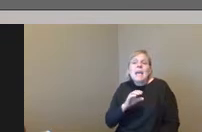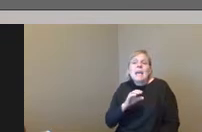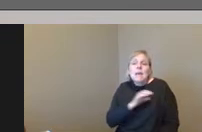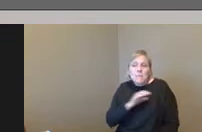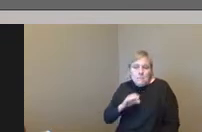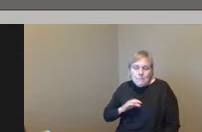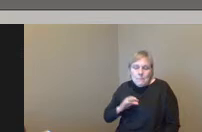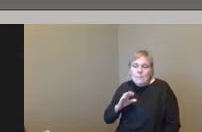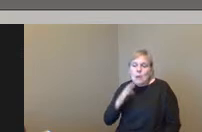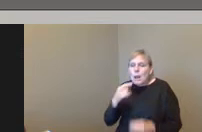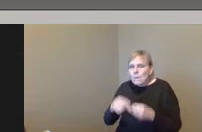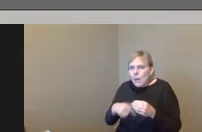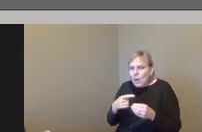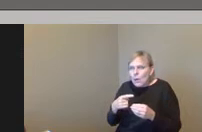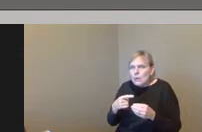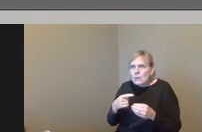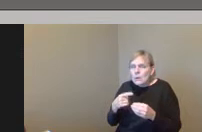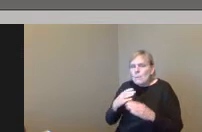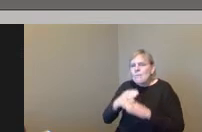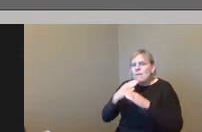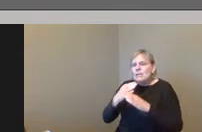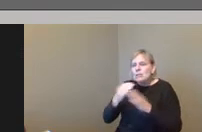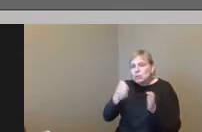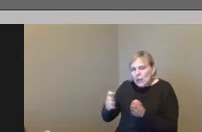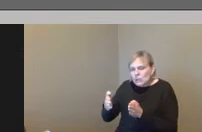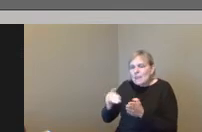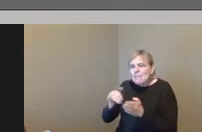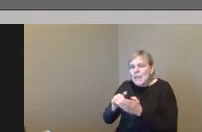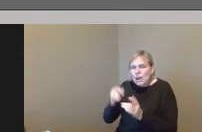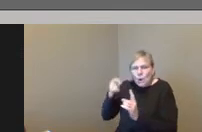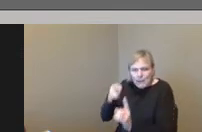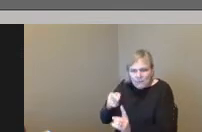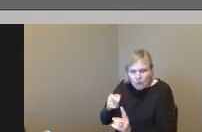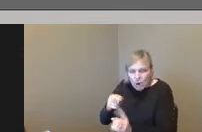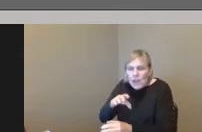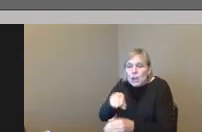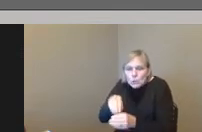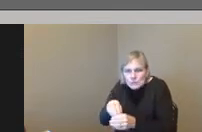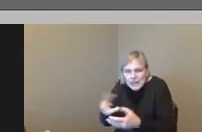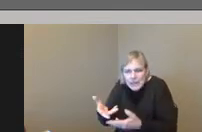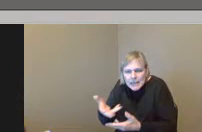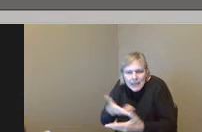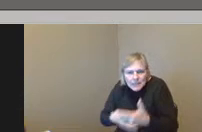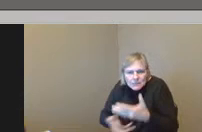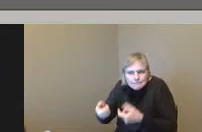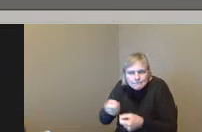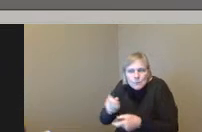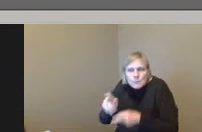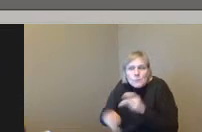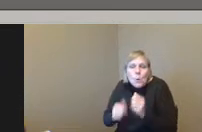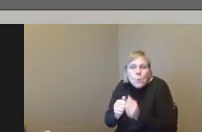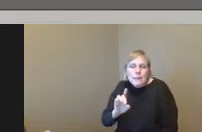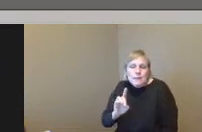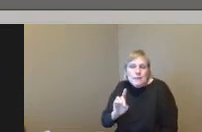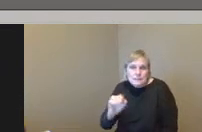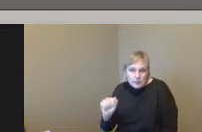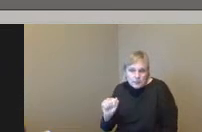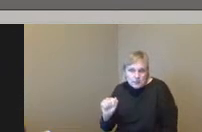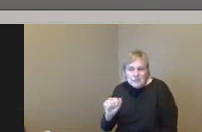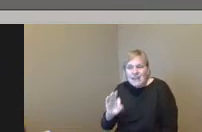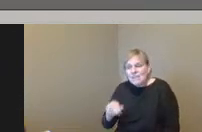talk about prevention strategies that are aimed for inclusion and engagement of people with disabilities, whether